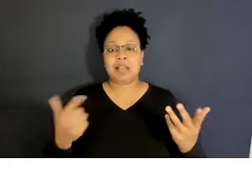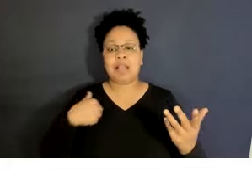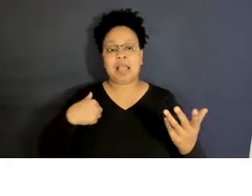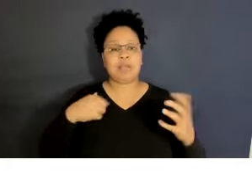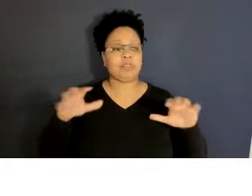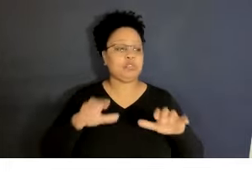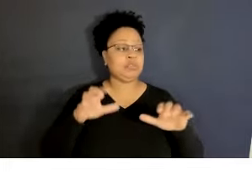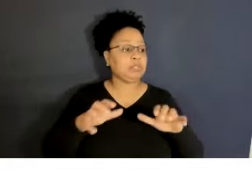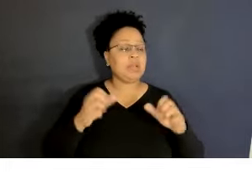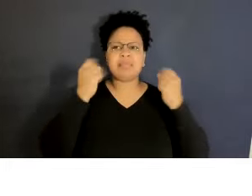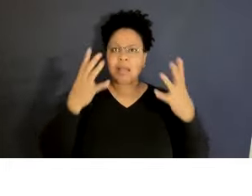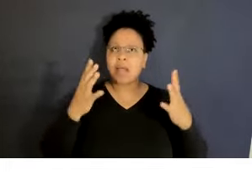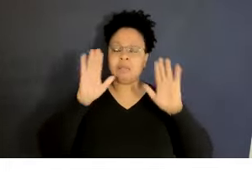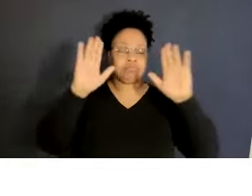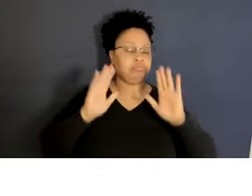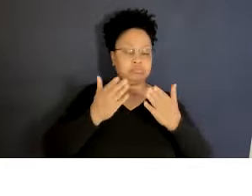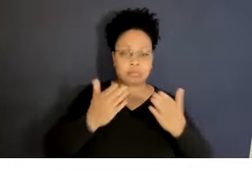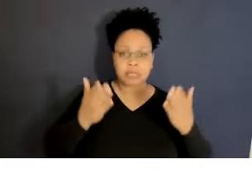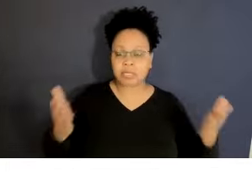of amazing things in my childhood,